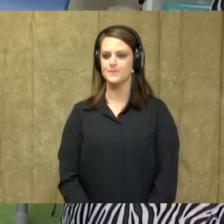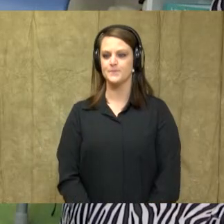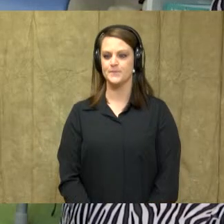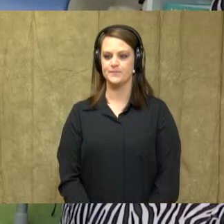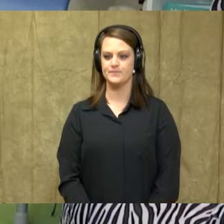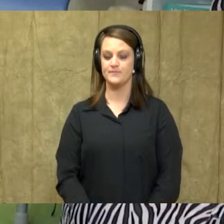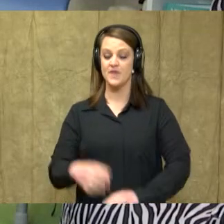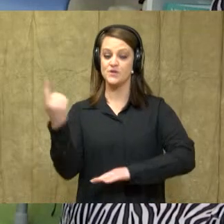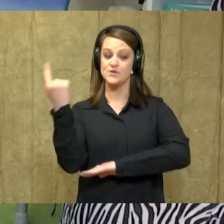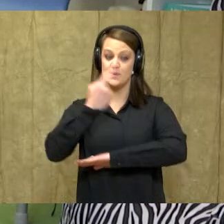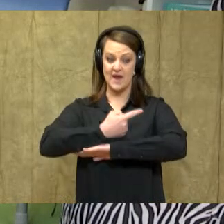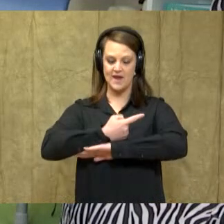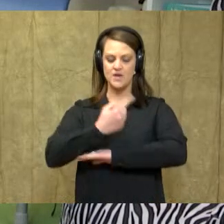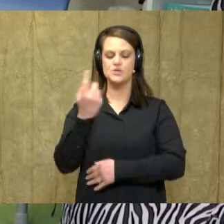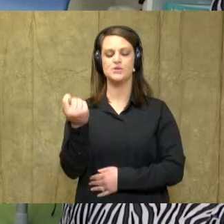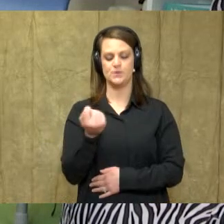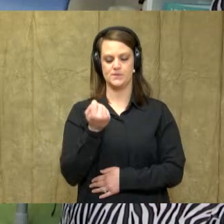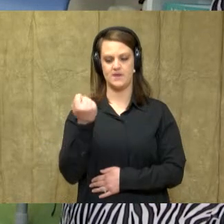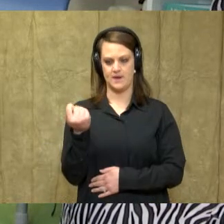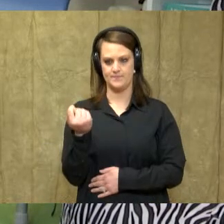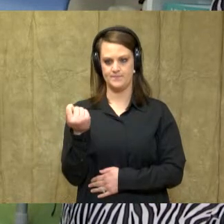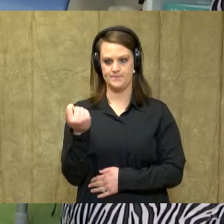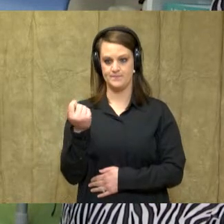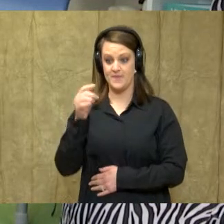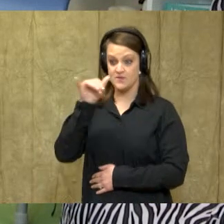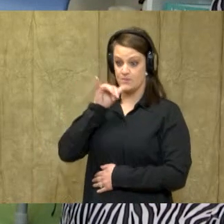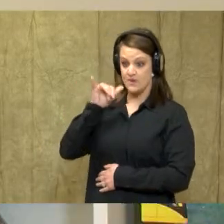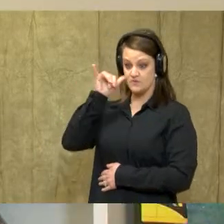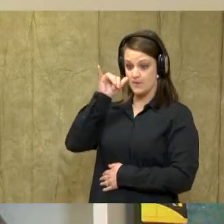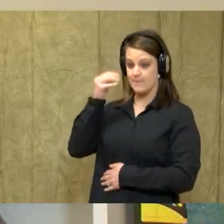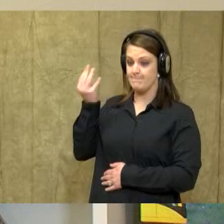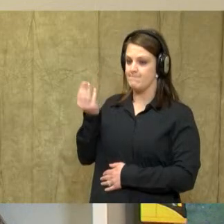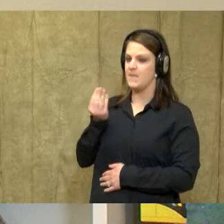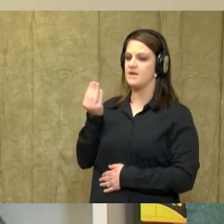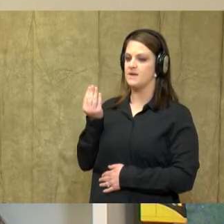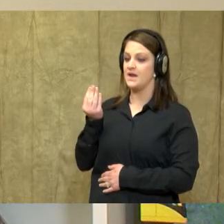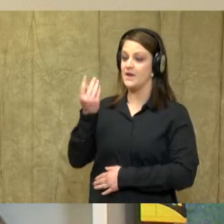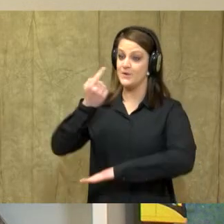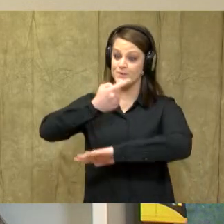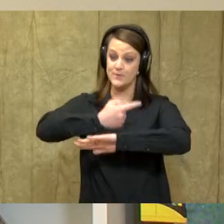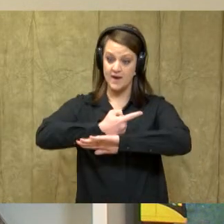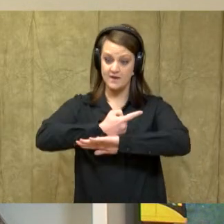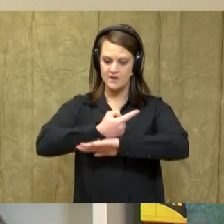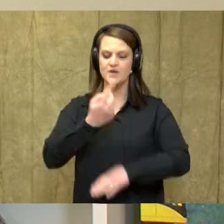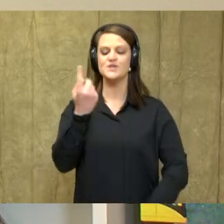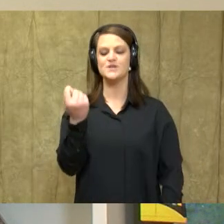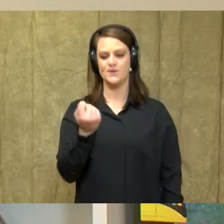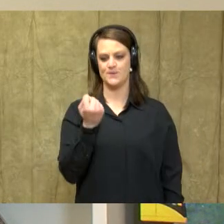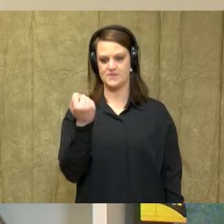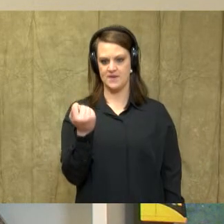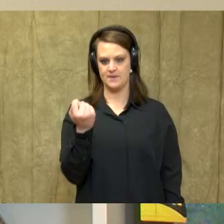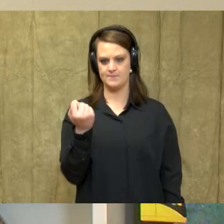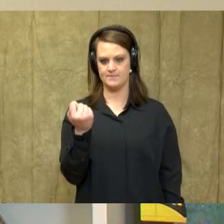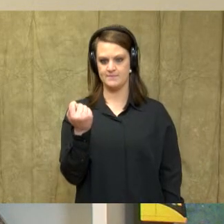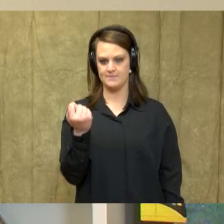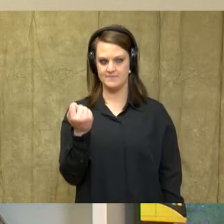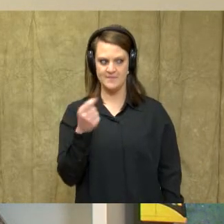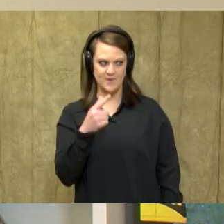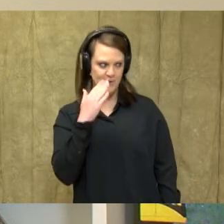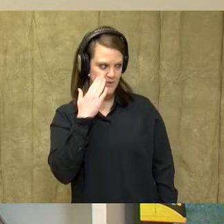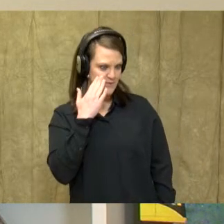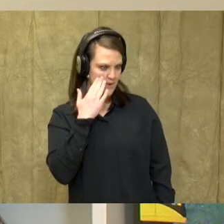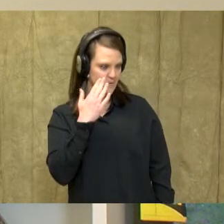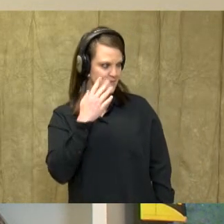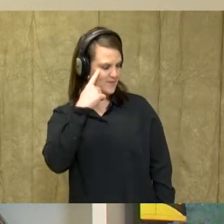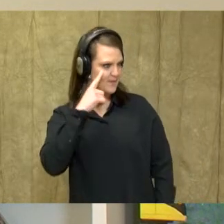is Tuesday. Yesterday was Monday. Today is Tuesday. You know what that reminds